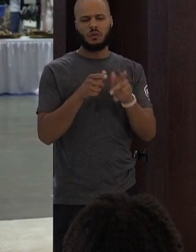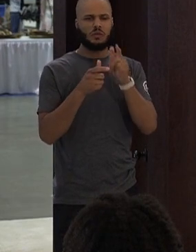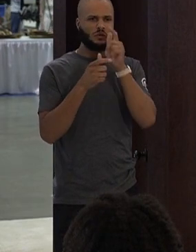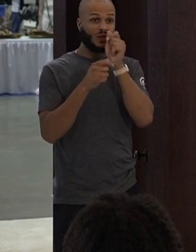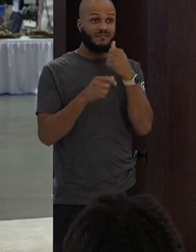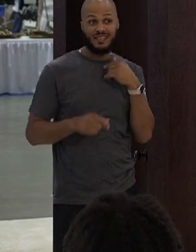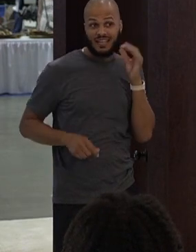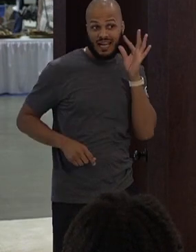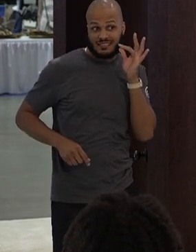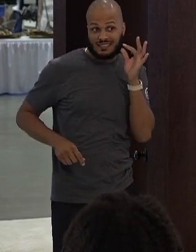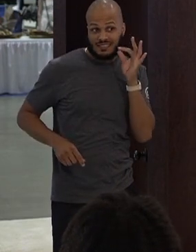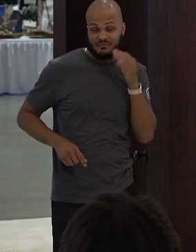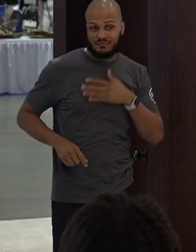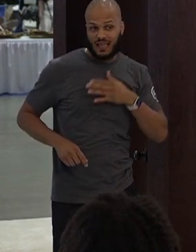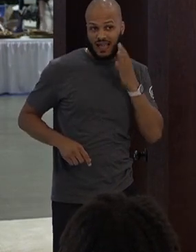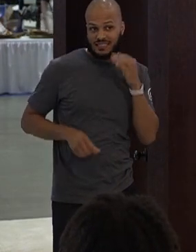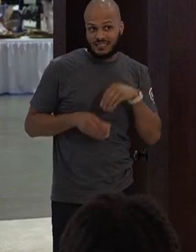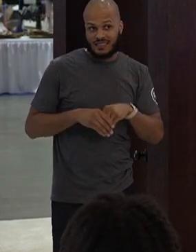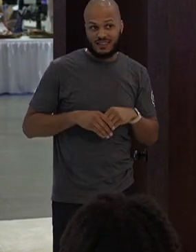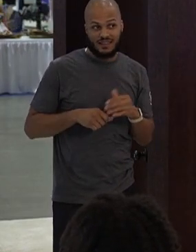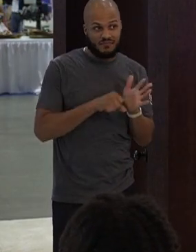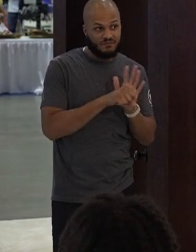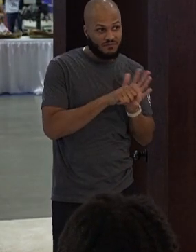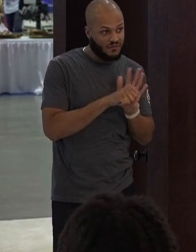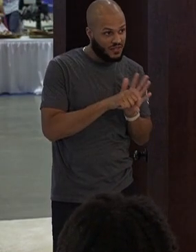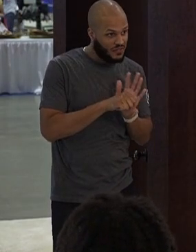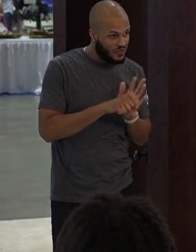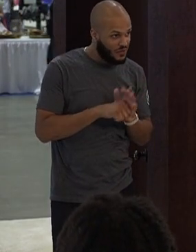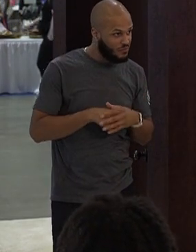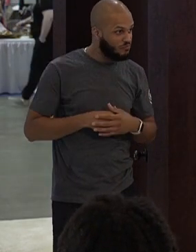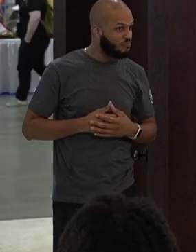cats. One of my cats is in the video. Gotta love that.